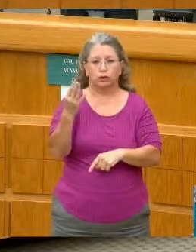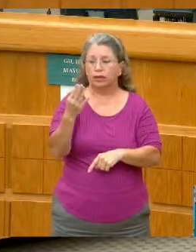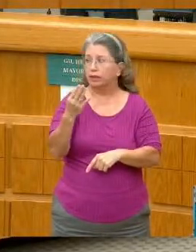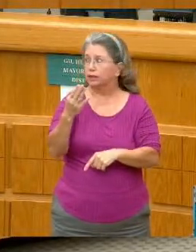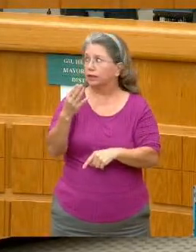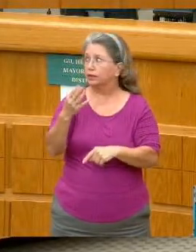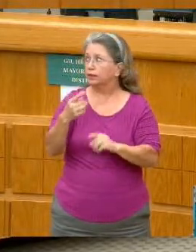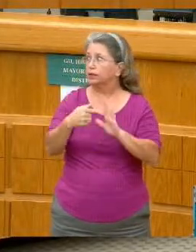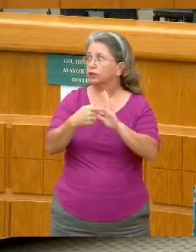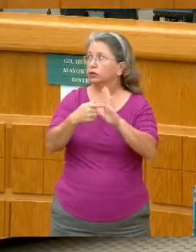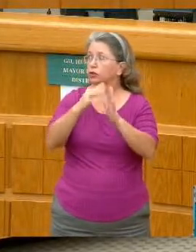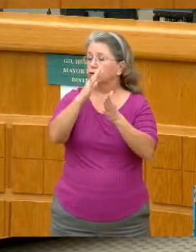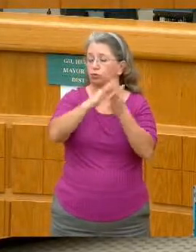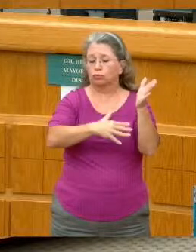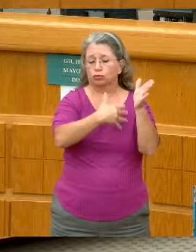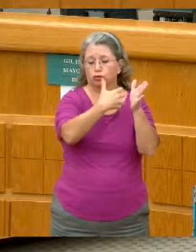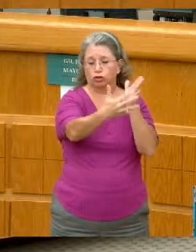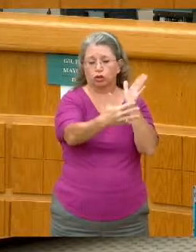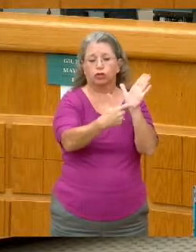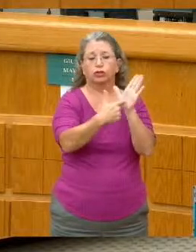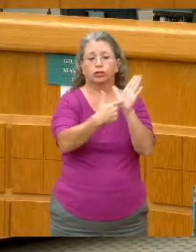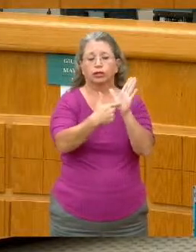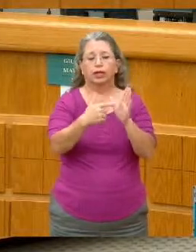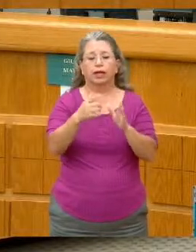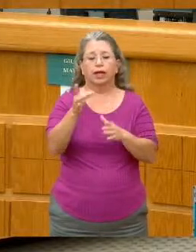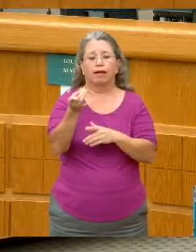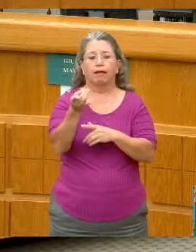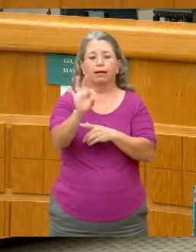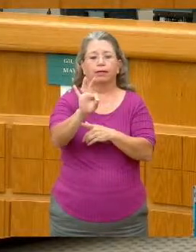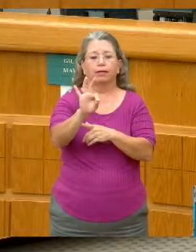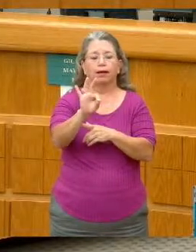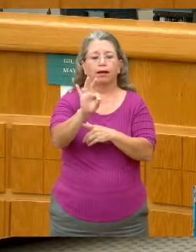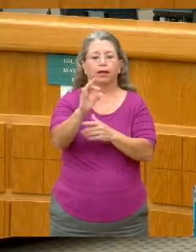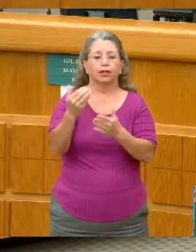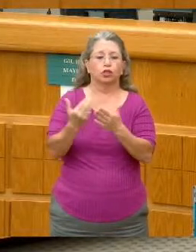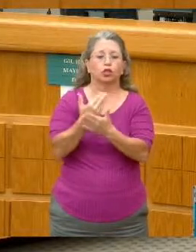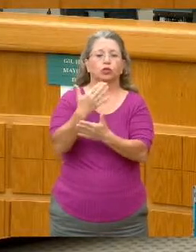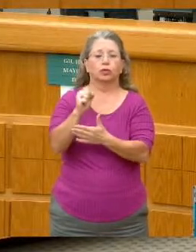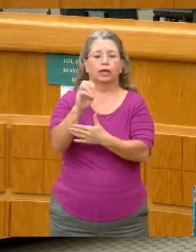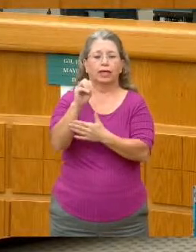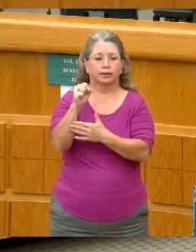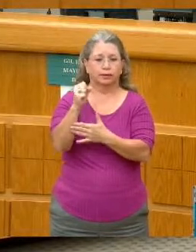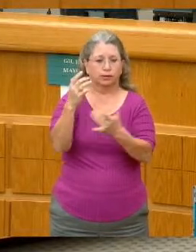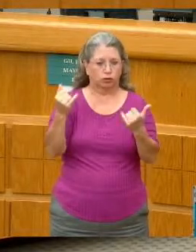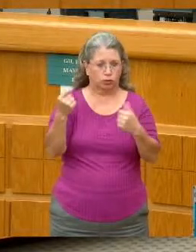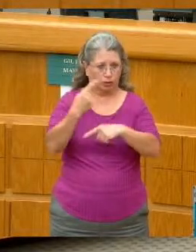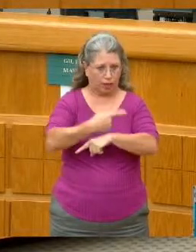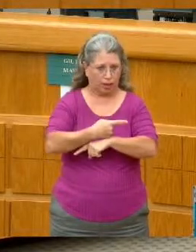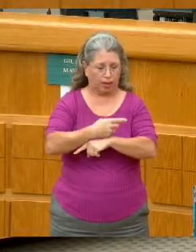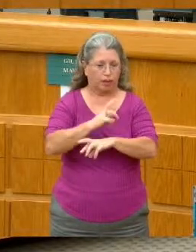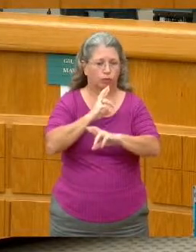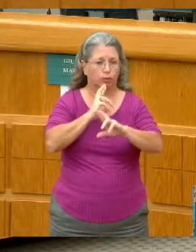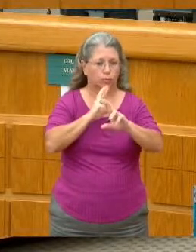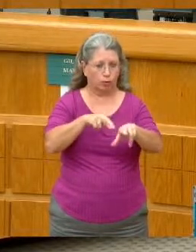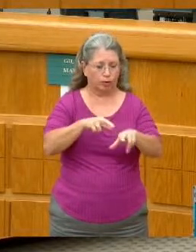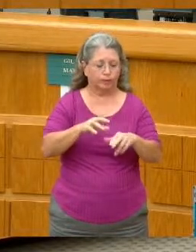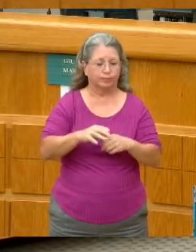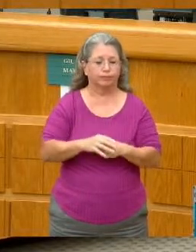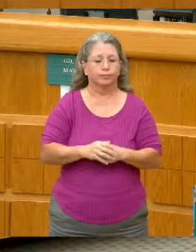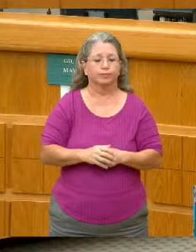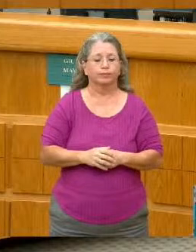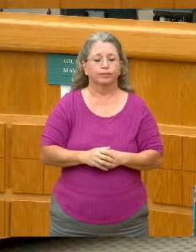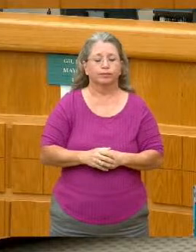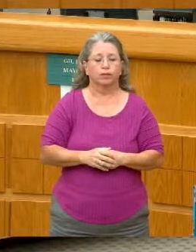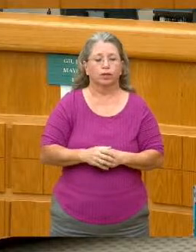up any moment. We're reporting 89 additional cases for today that are being reported for today